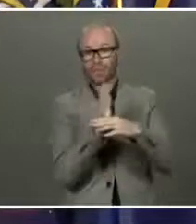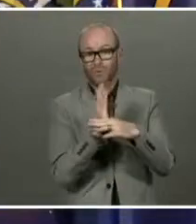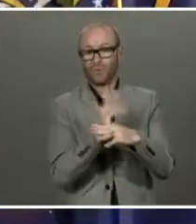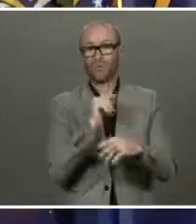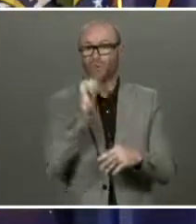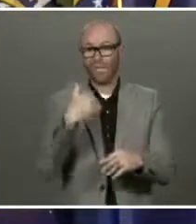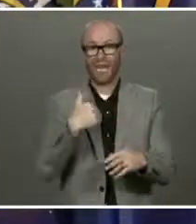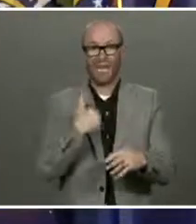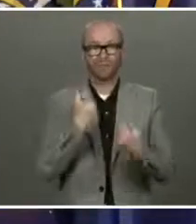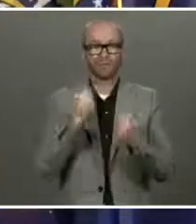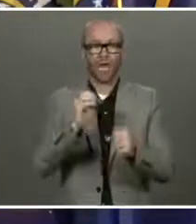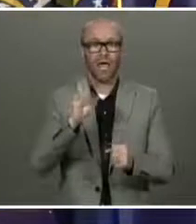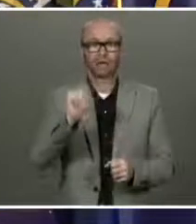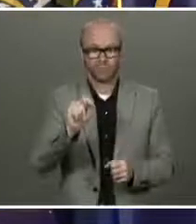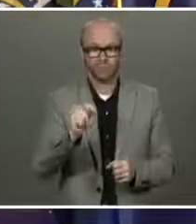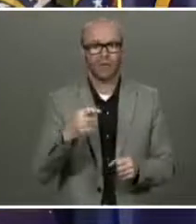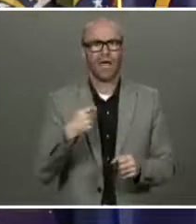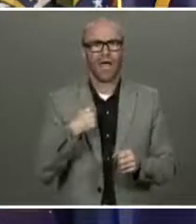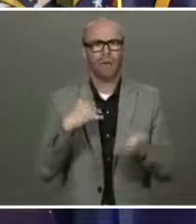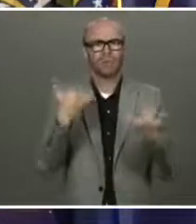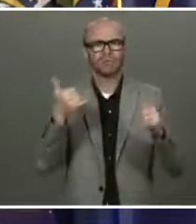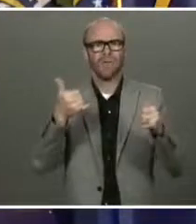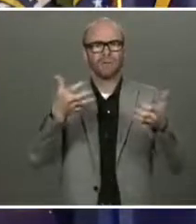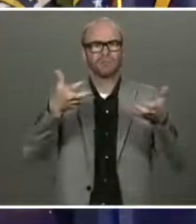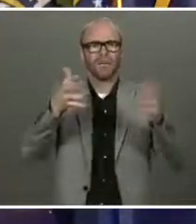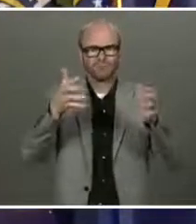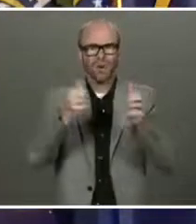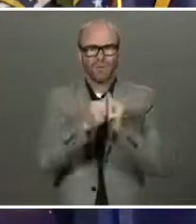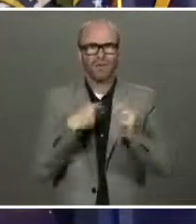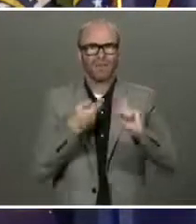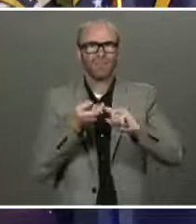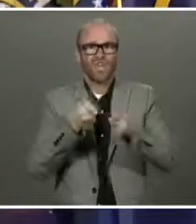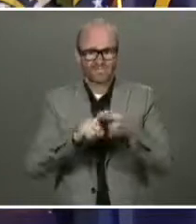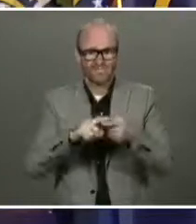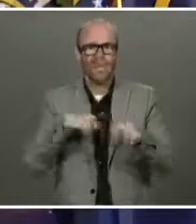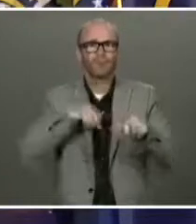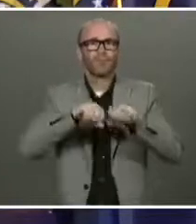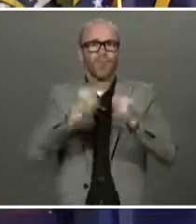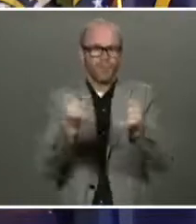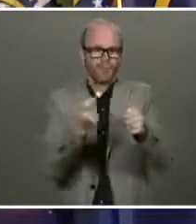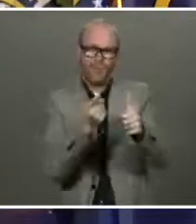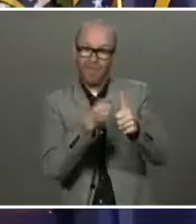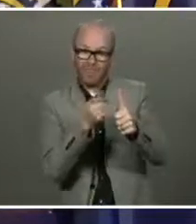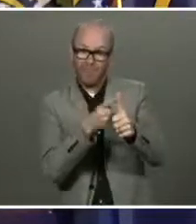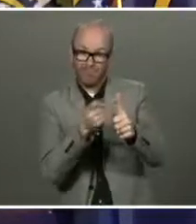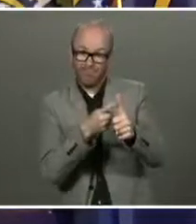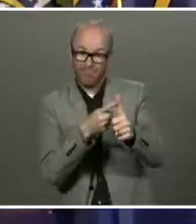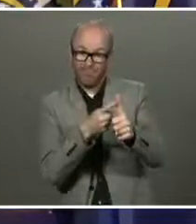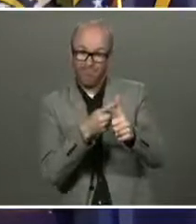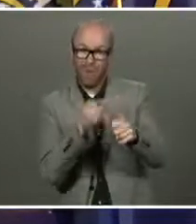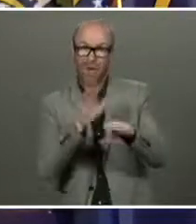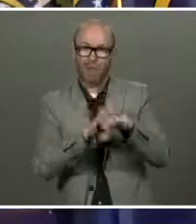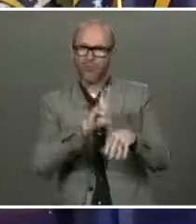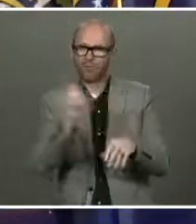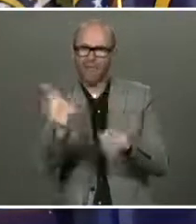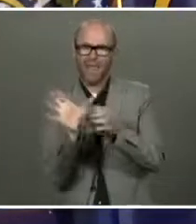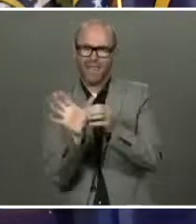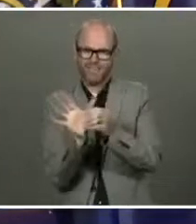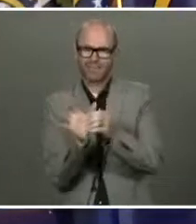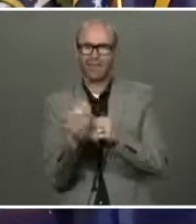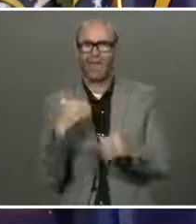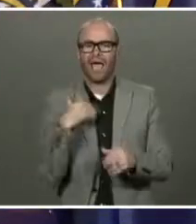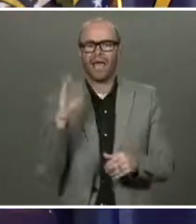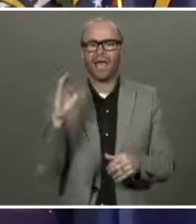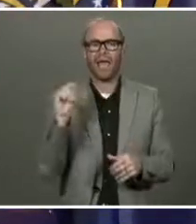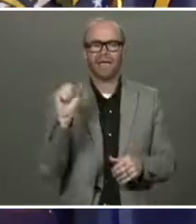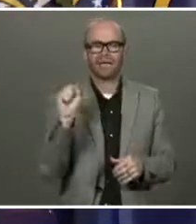tryouts, I was playing pickup basketball with my friends, and I broke my thumb on my right hand. They put a cast on,